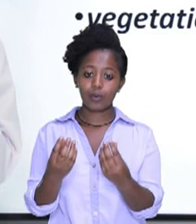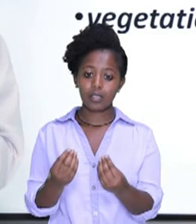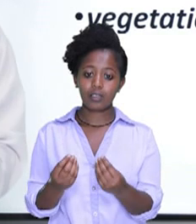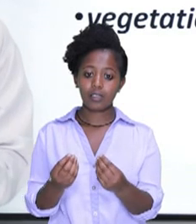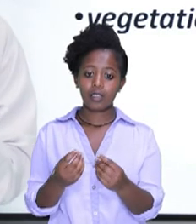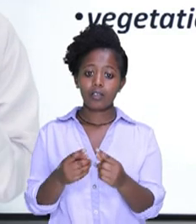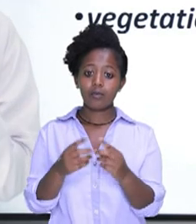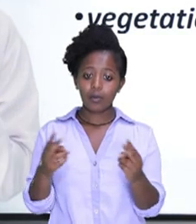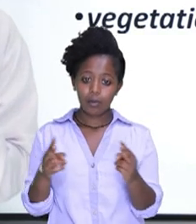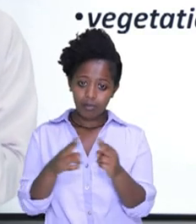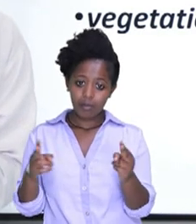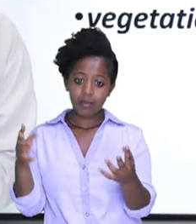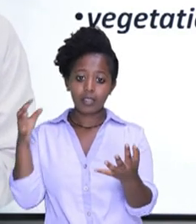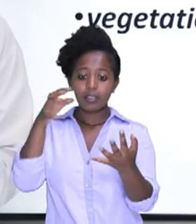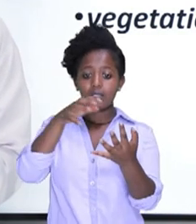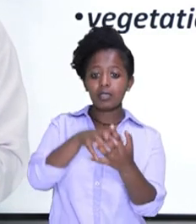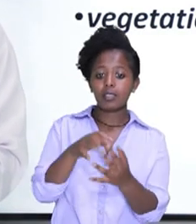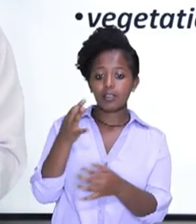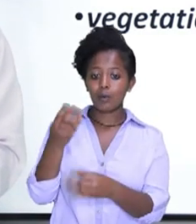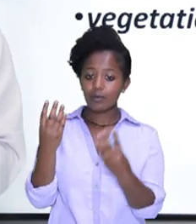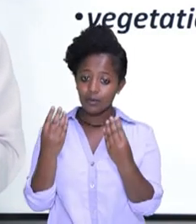From the ingredients of soil,